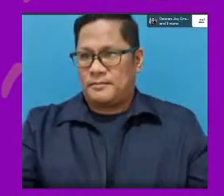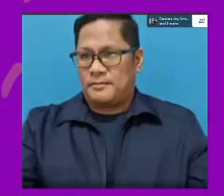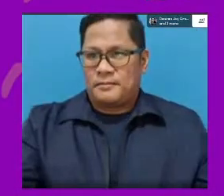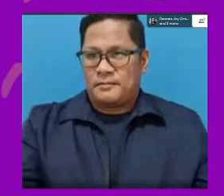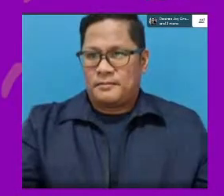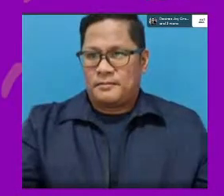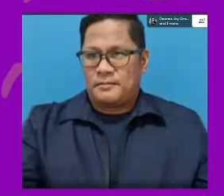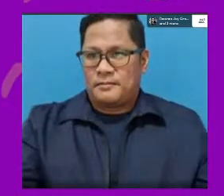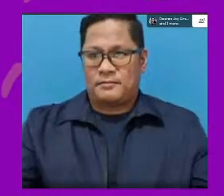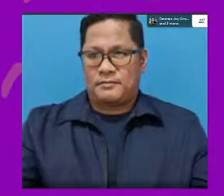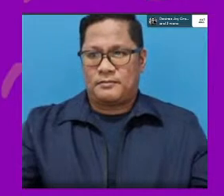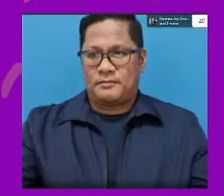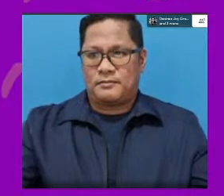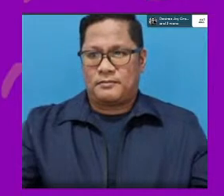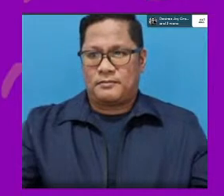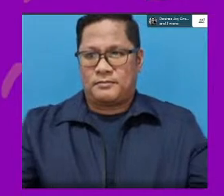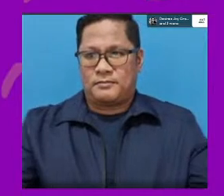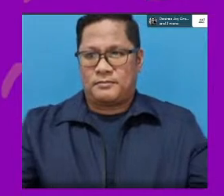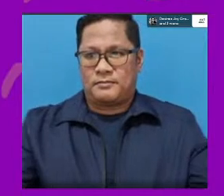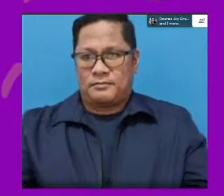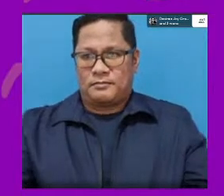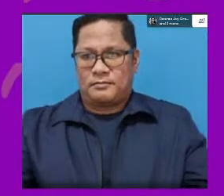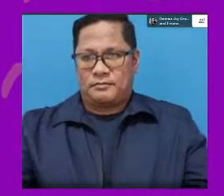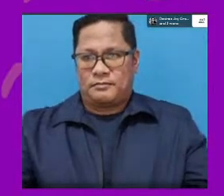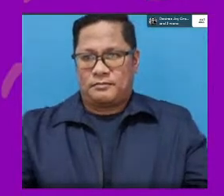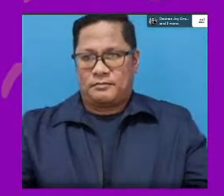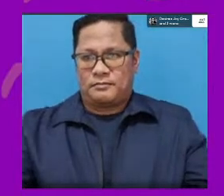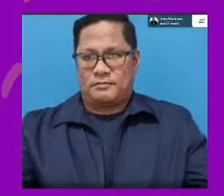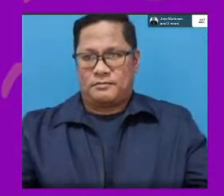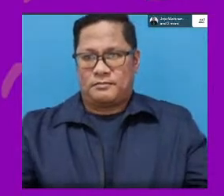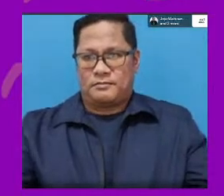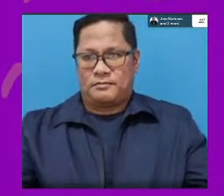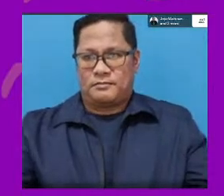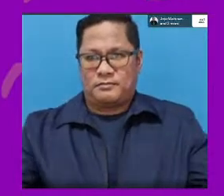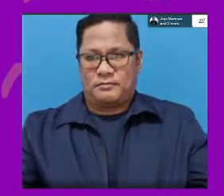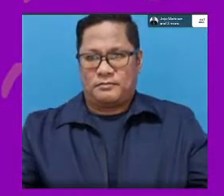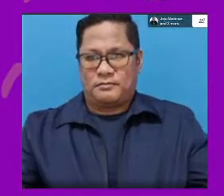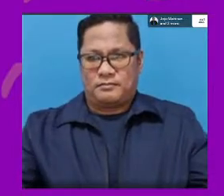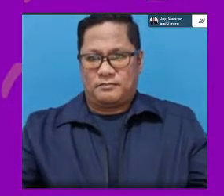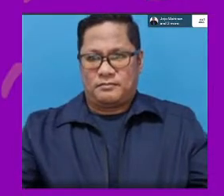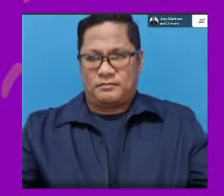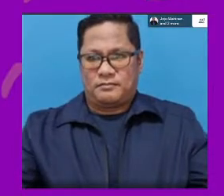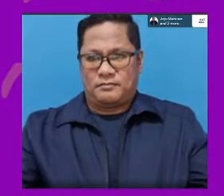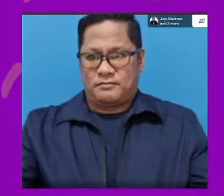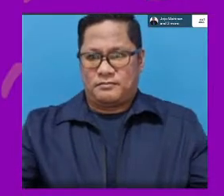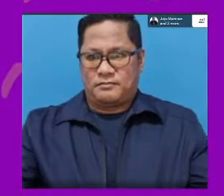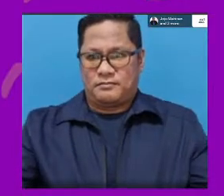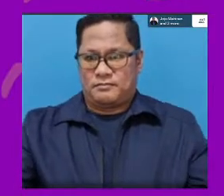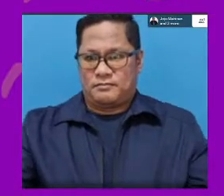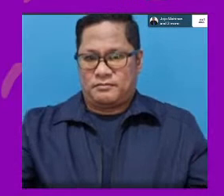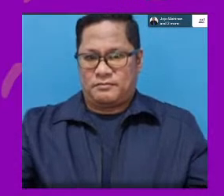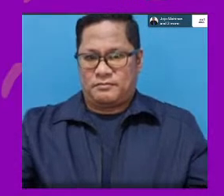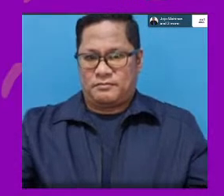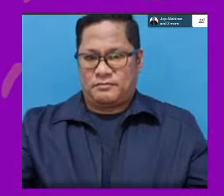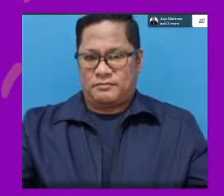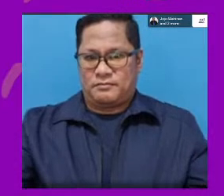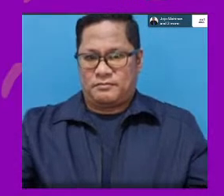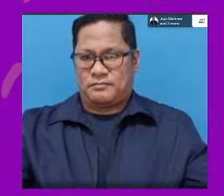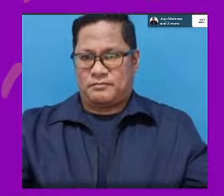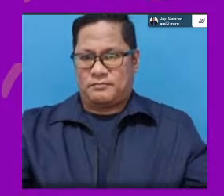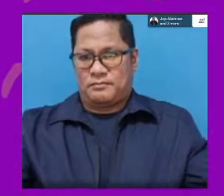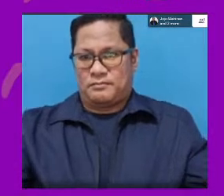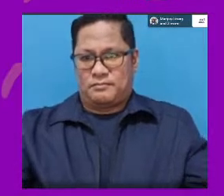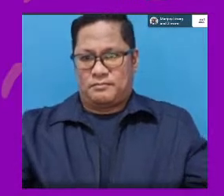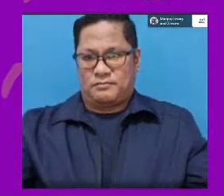makeshift teleconsultation services here at Cebu Provincial Hospital, Bogo City is a safe line for